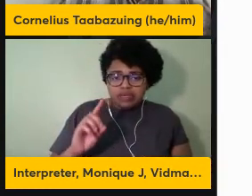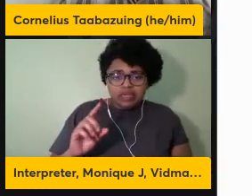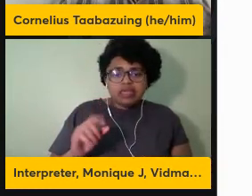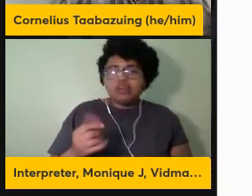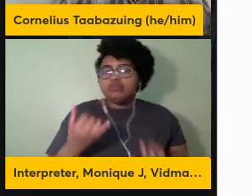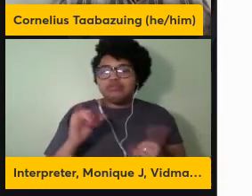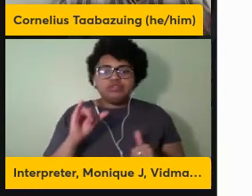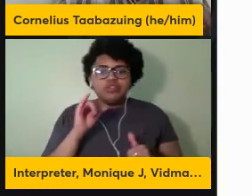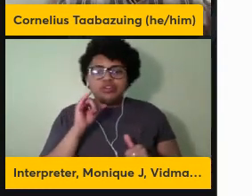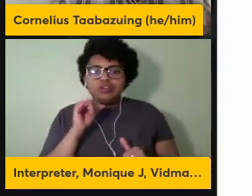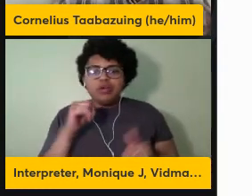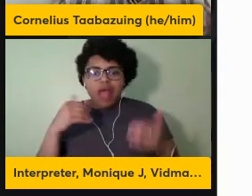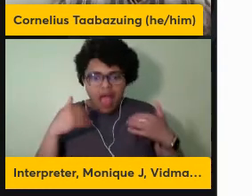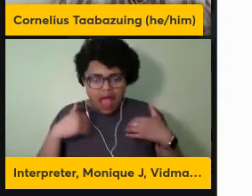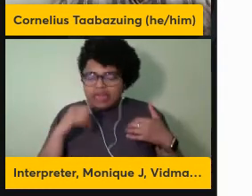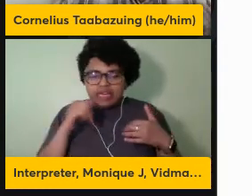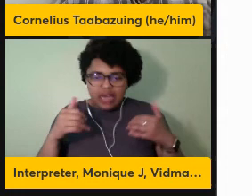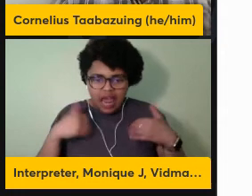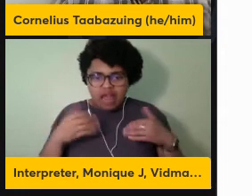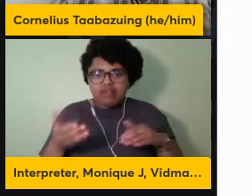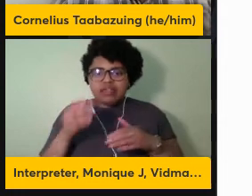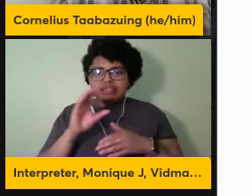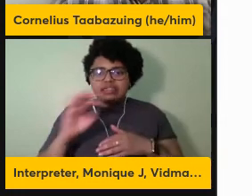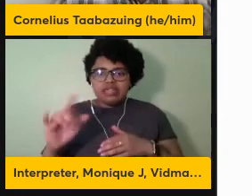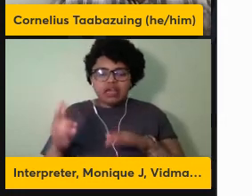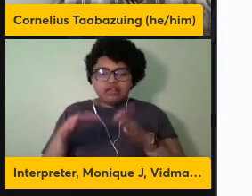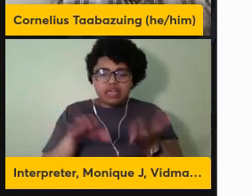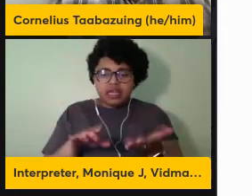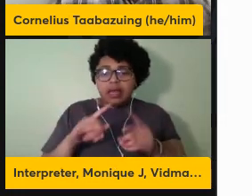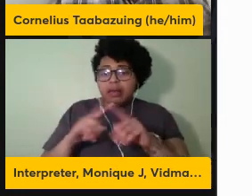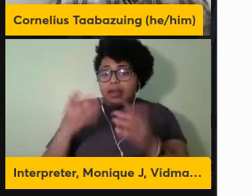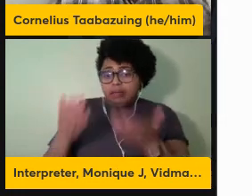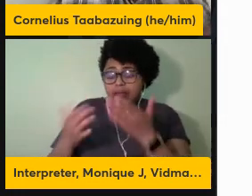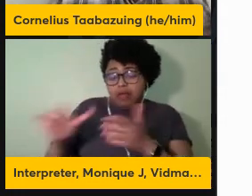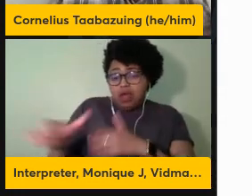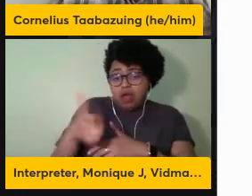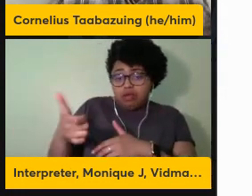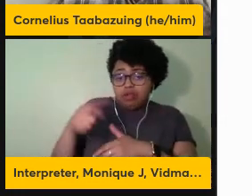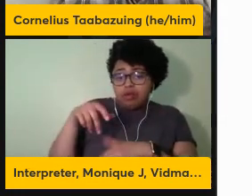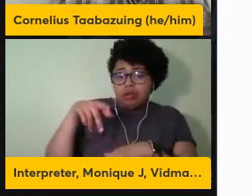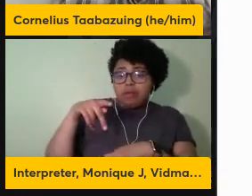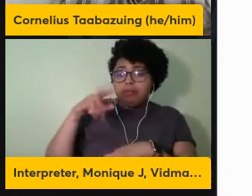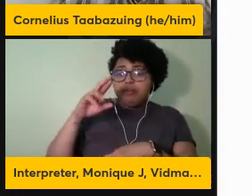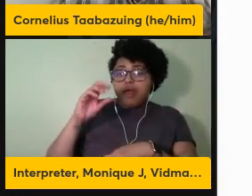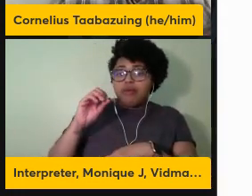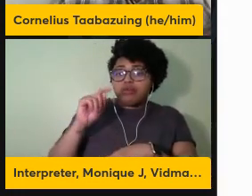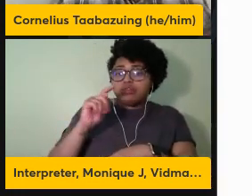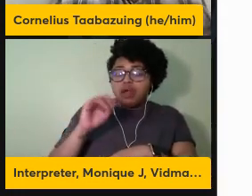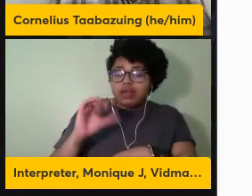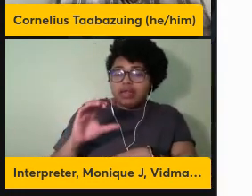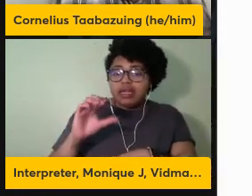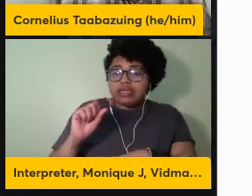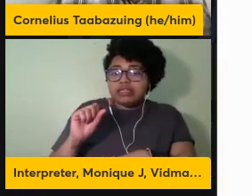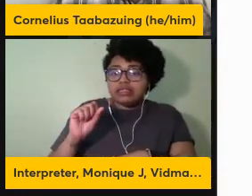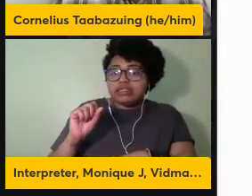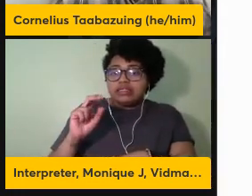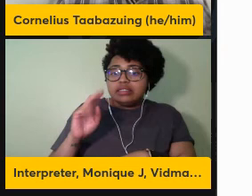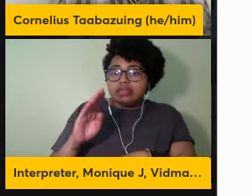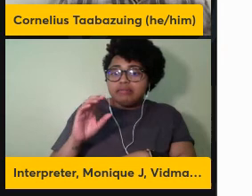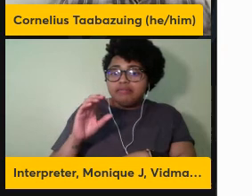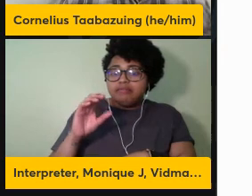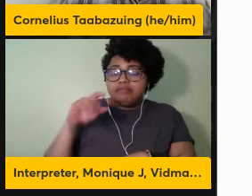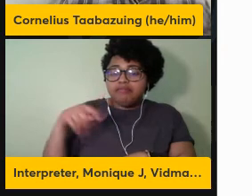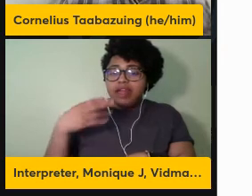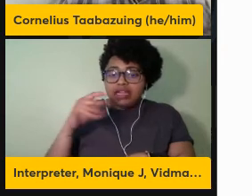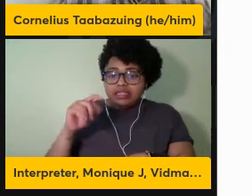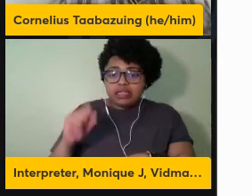death. And it suggested that there might be other pyroptotic substrates. And so the first question I tried to tackle in the Bachochin lab was